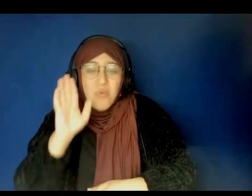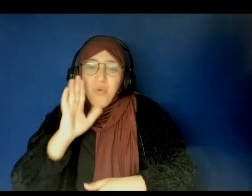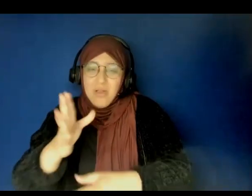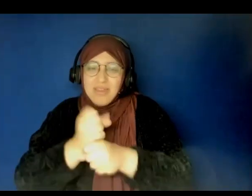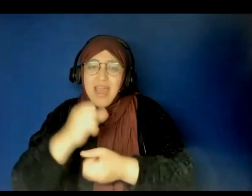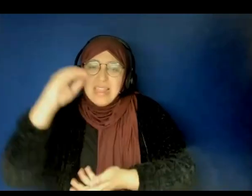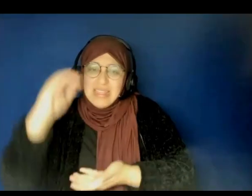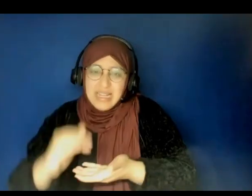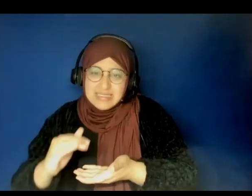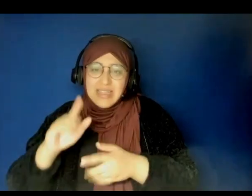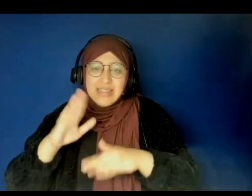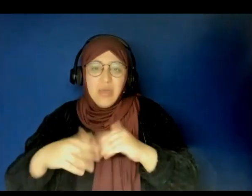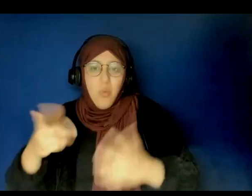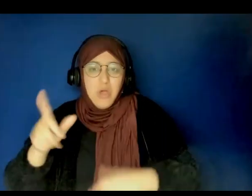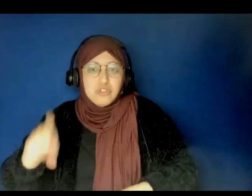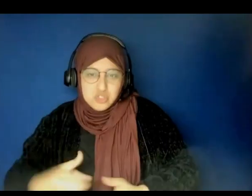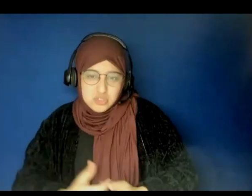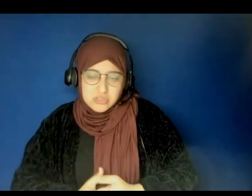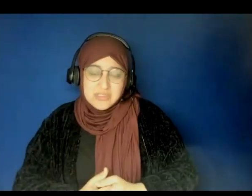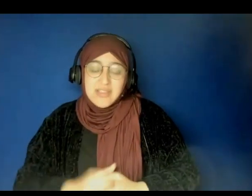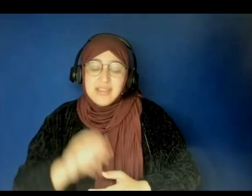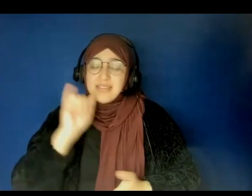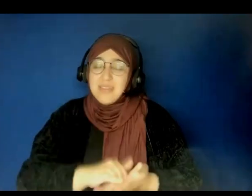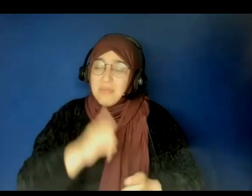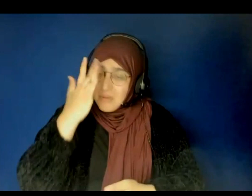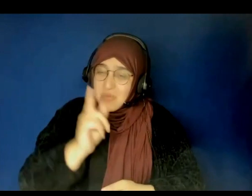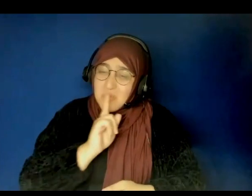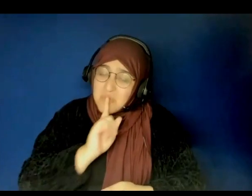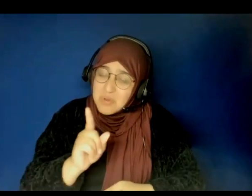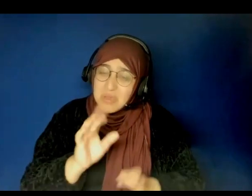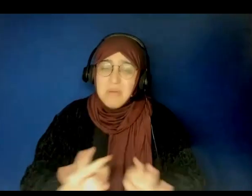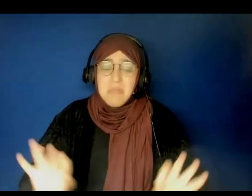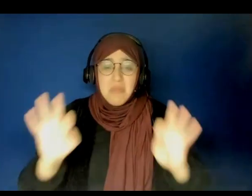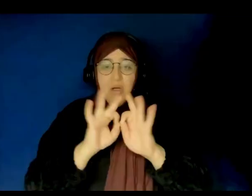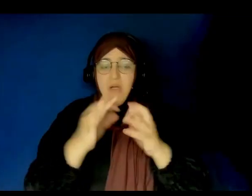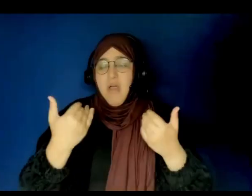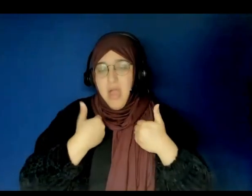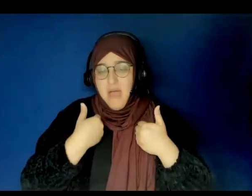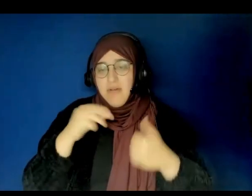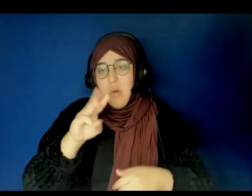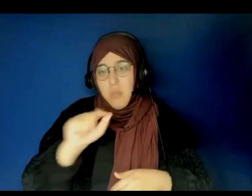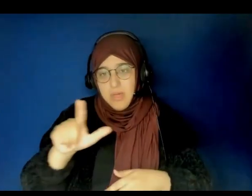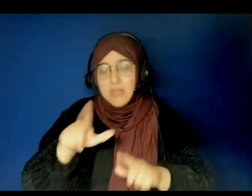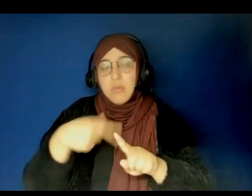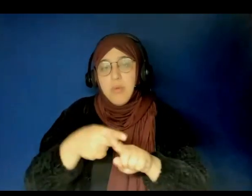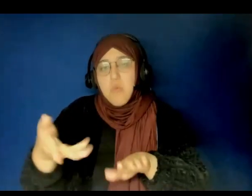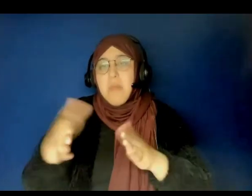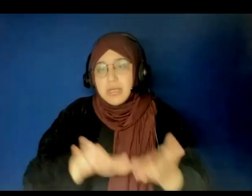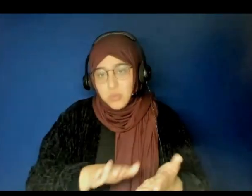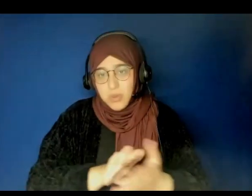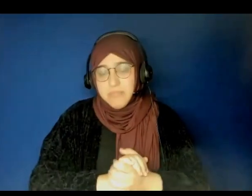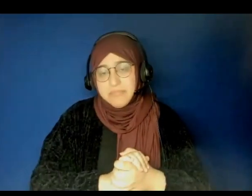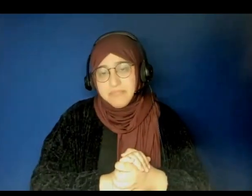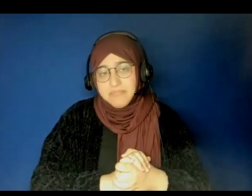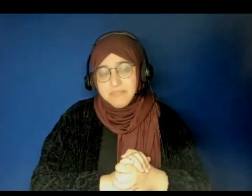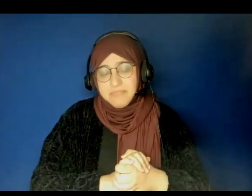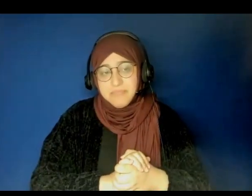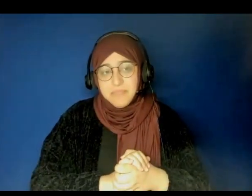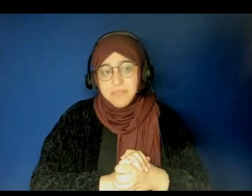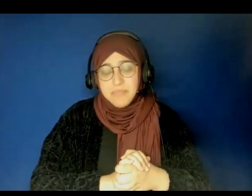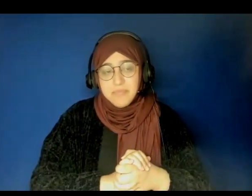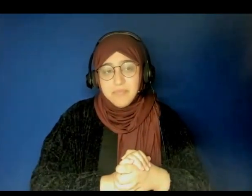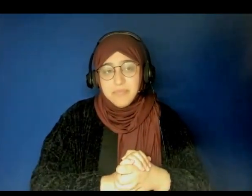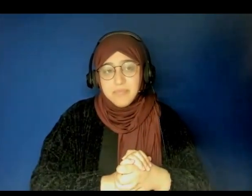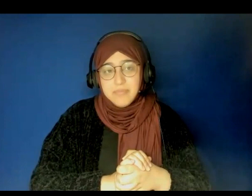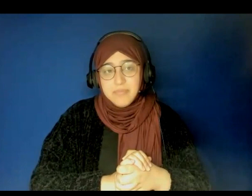have. And that's why it is very important to have a will when you pass away. Now, you might be